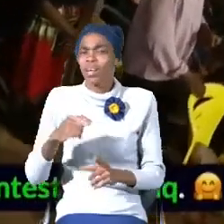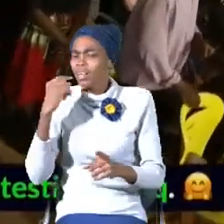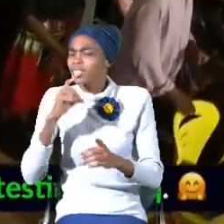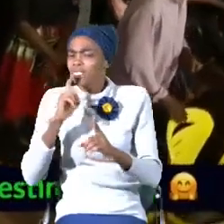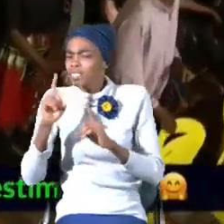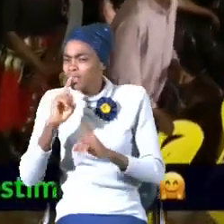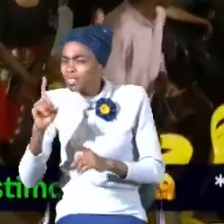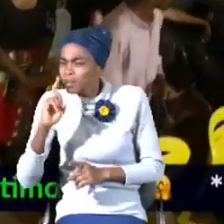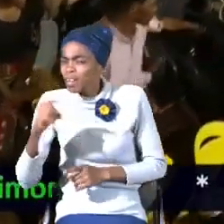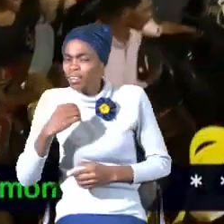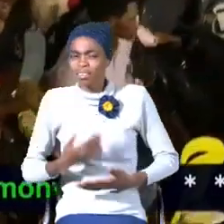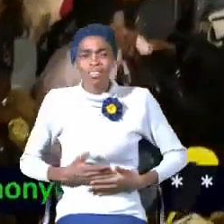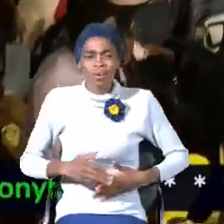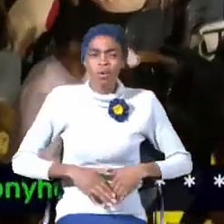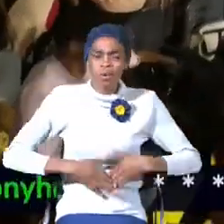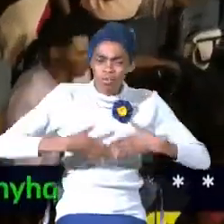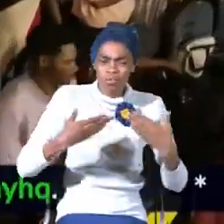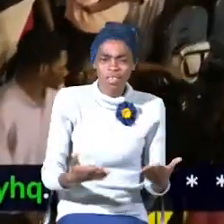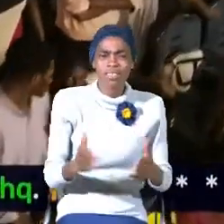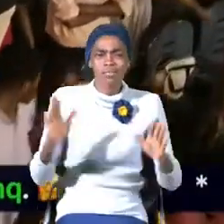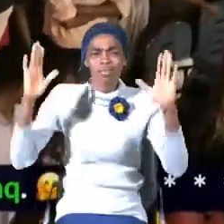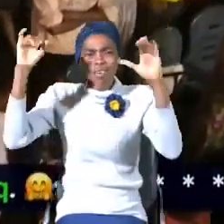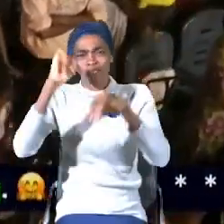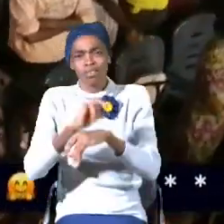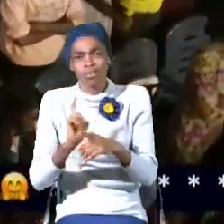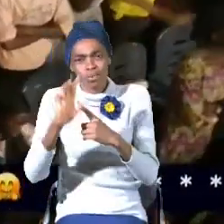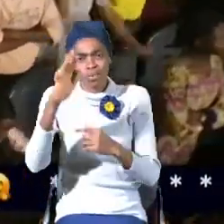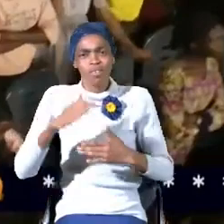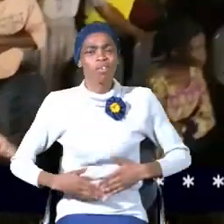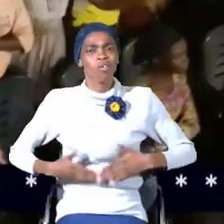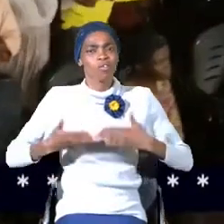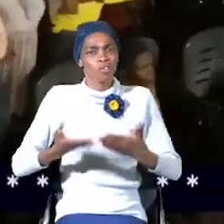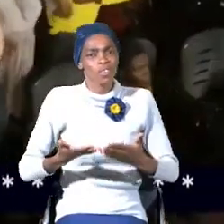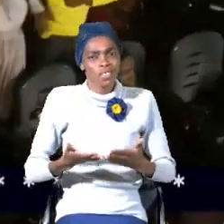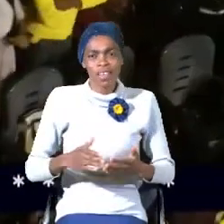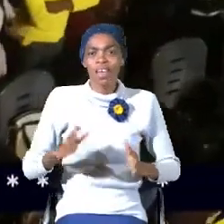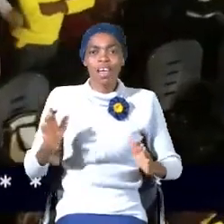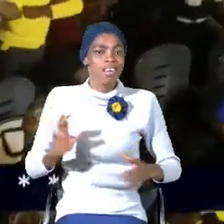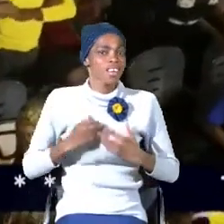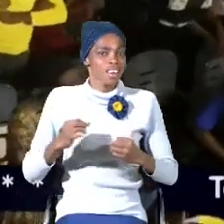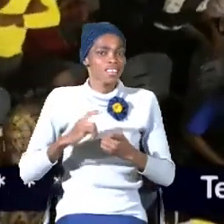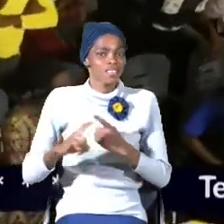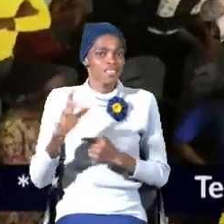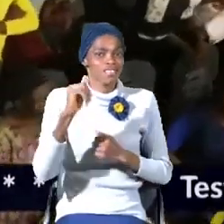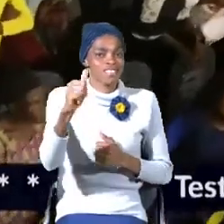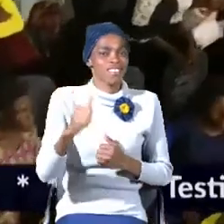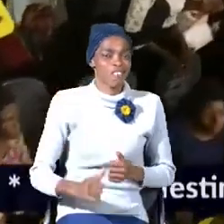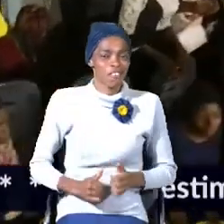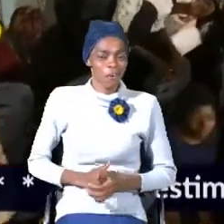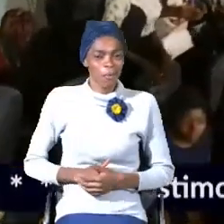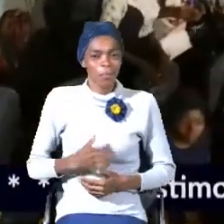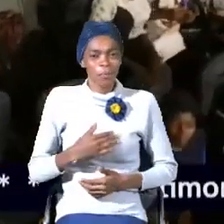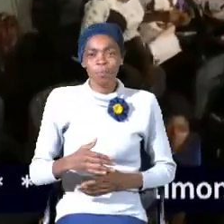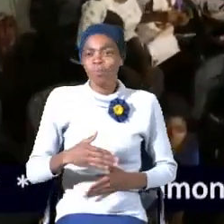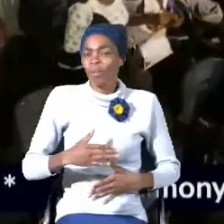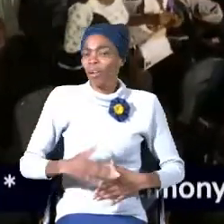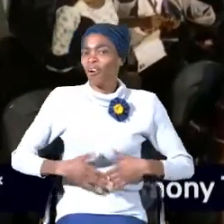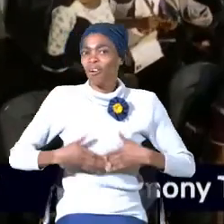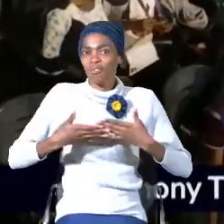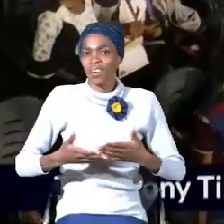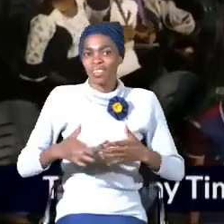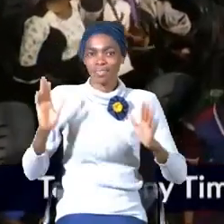Confess. Confess miracles to yourself. Confess healings to yourself. Confess healings to yourself. Confess miracles to